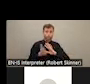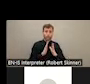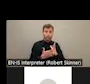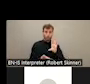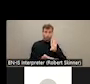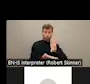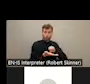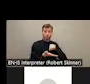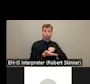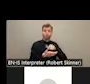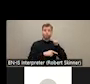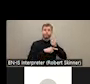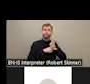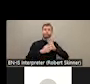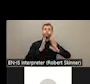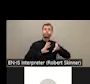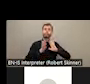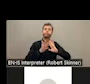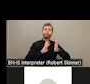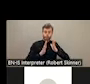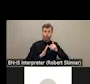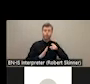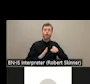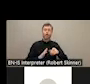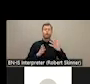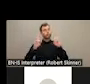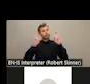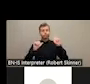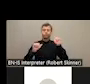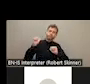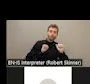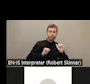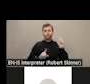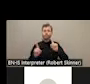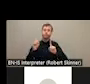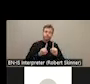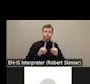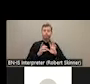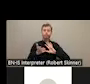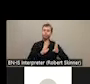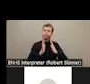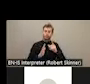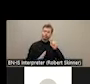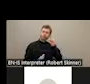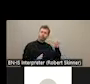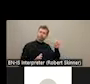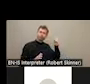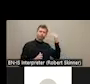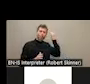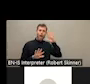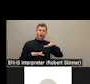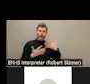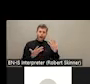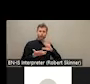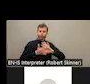in a role-playing format. Concretely speaking, we took sign language specialists who